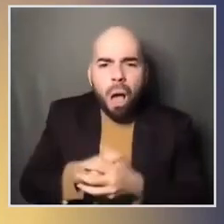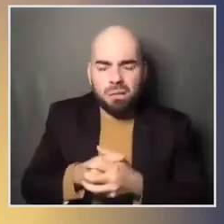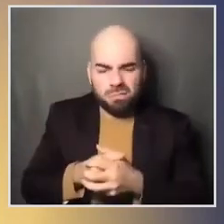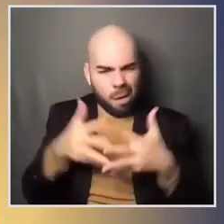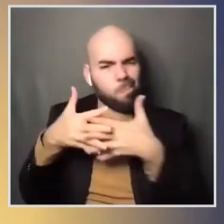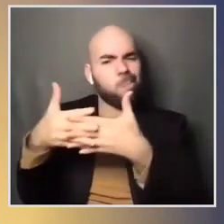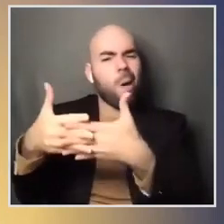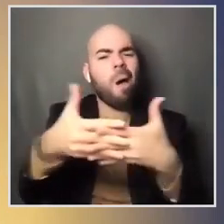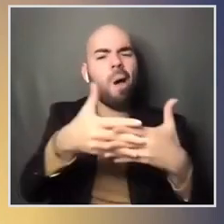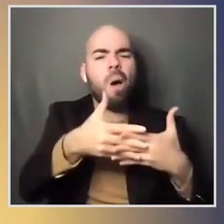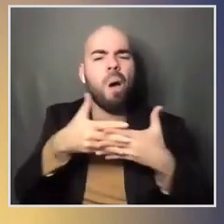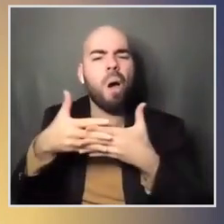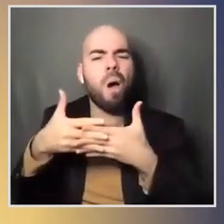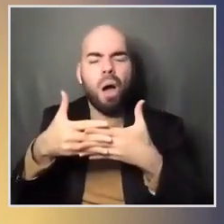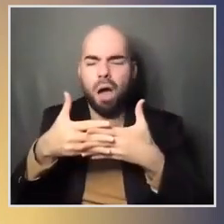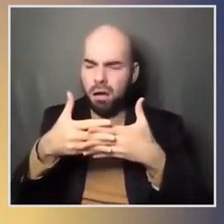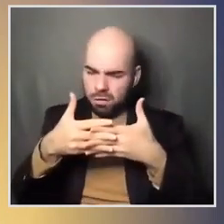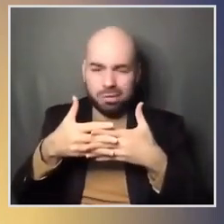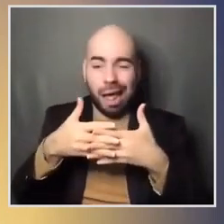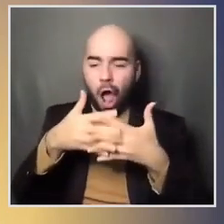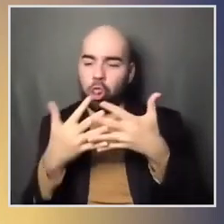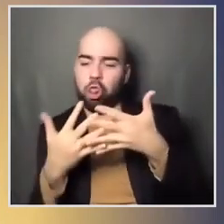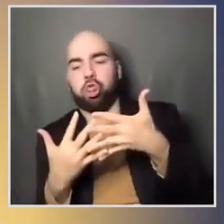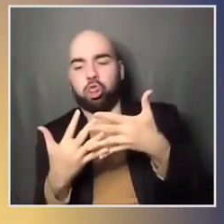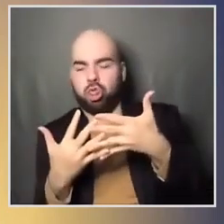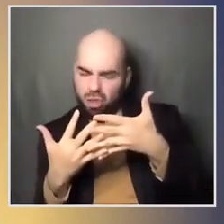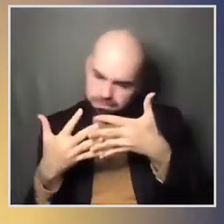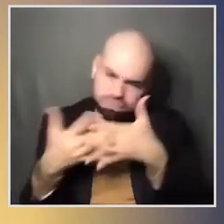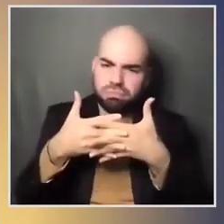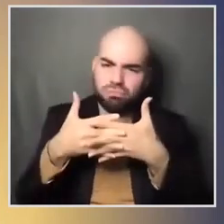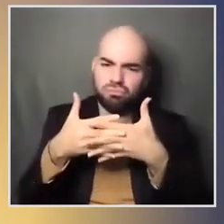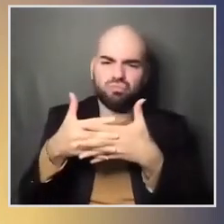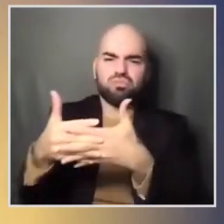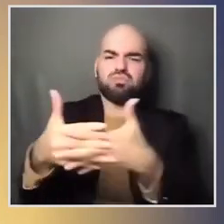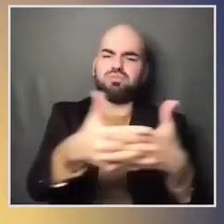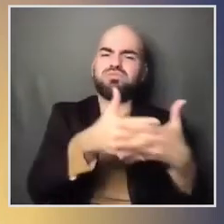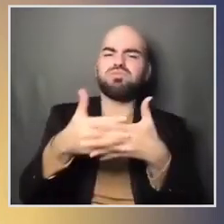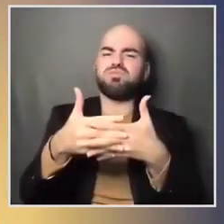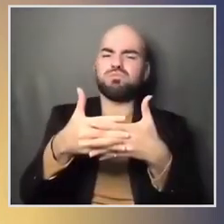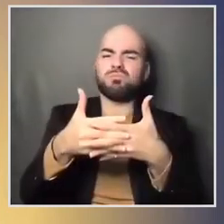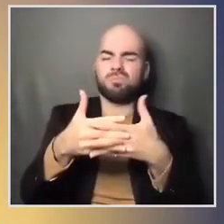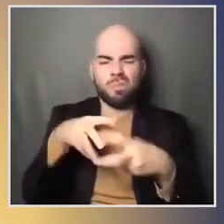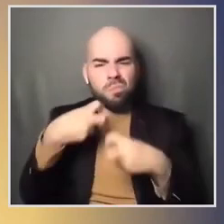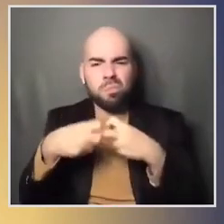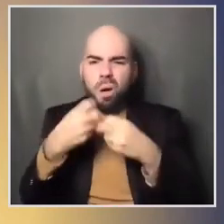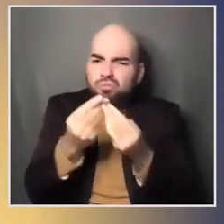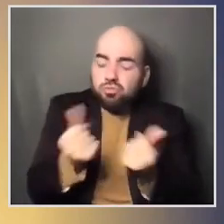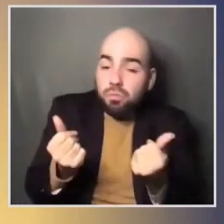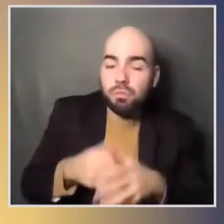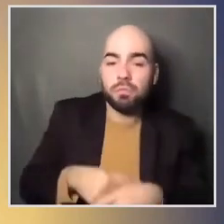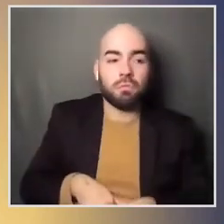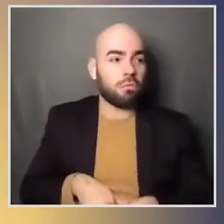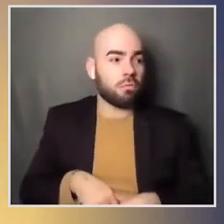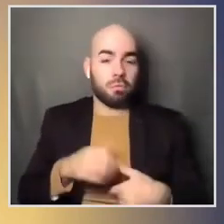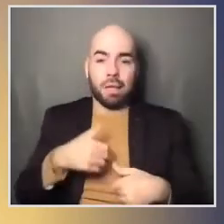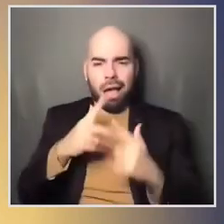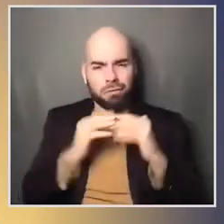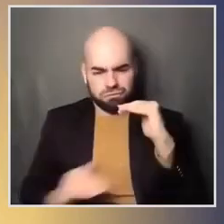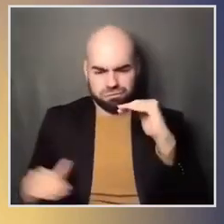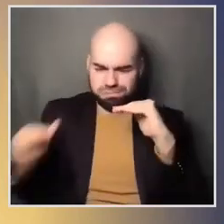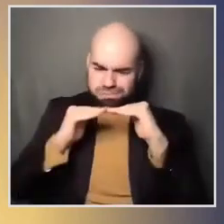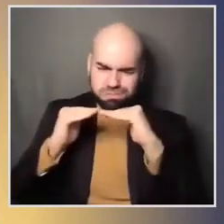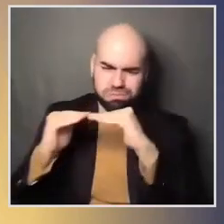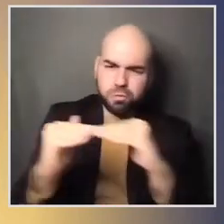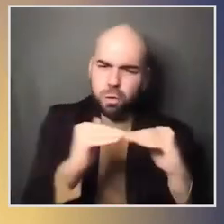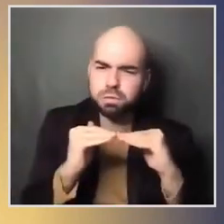isn't to fan the flames of conflict, but to solve problems, to guarantee justice, to give everybody a